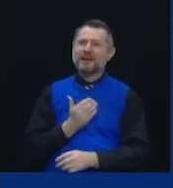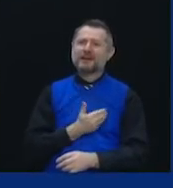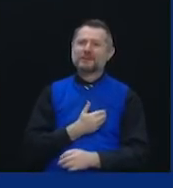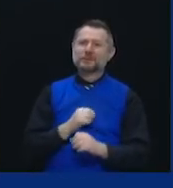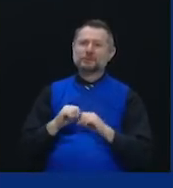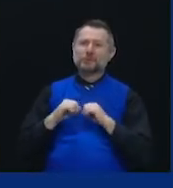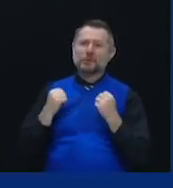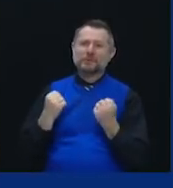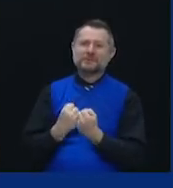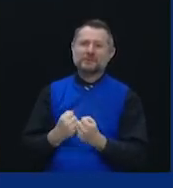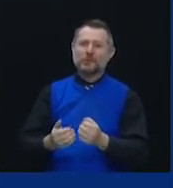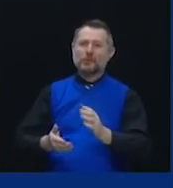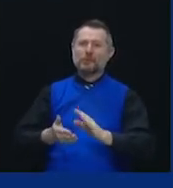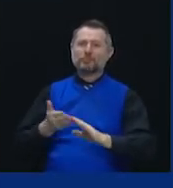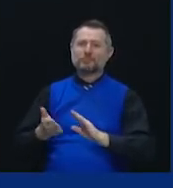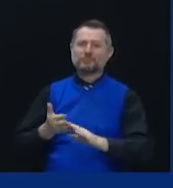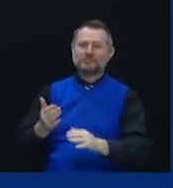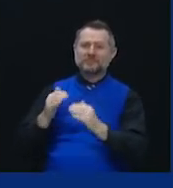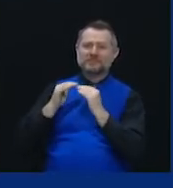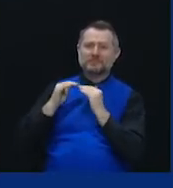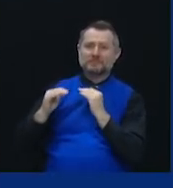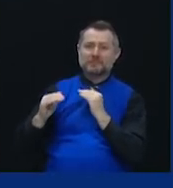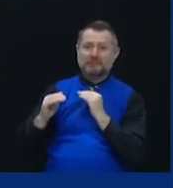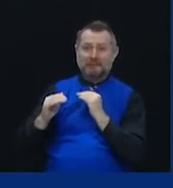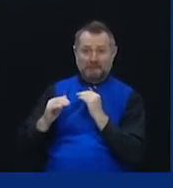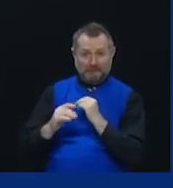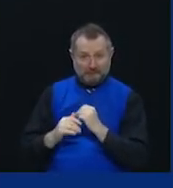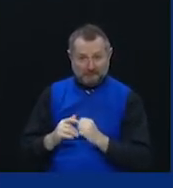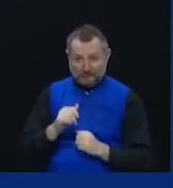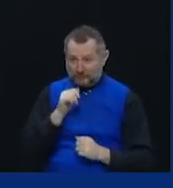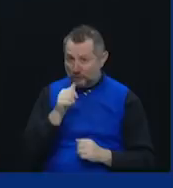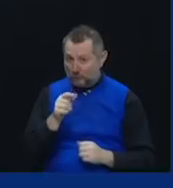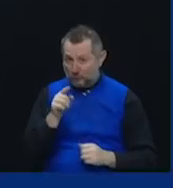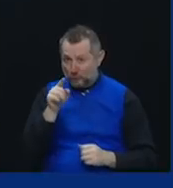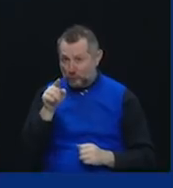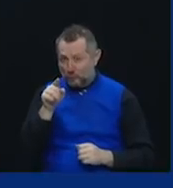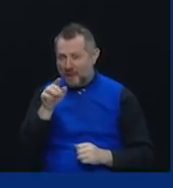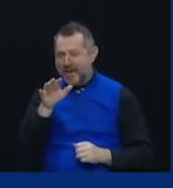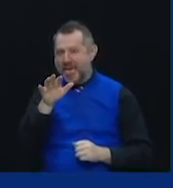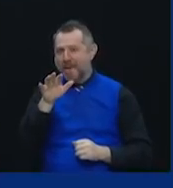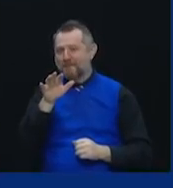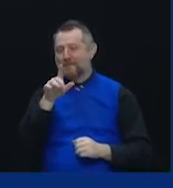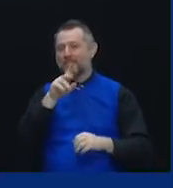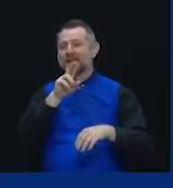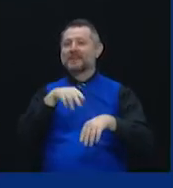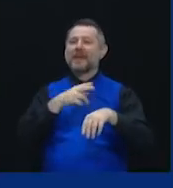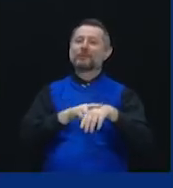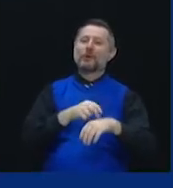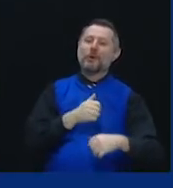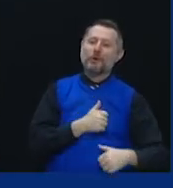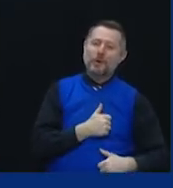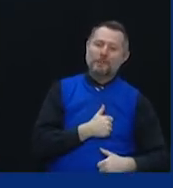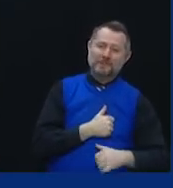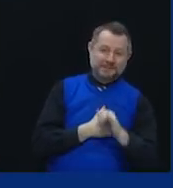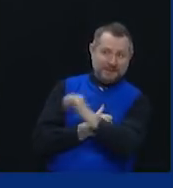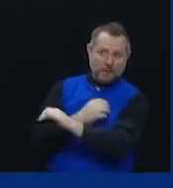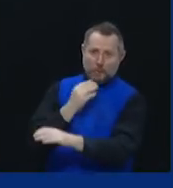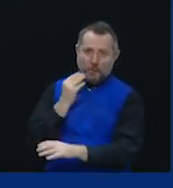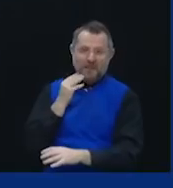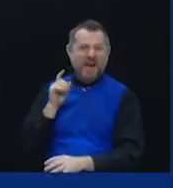Not you, National Guardsmen. You have to come out and you have to help.